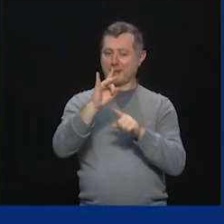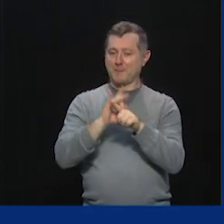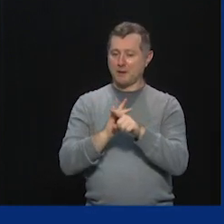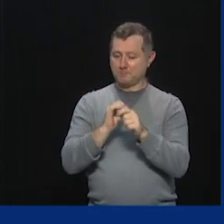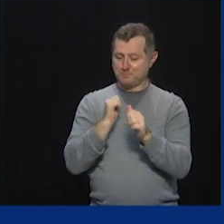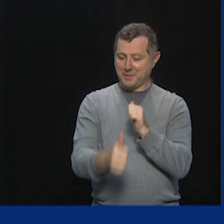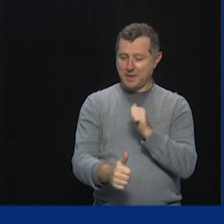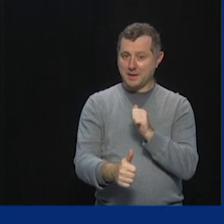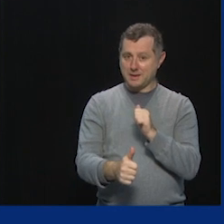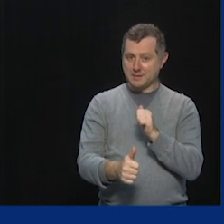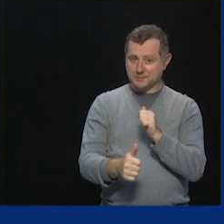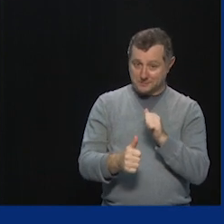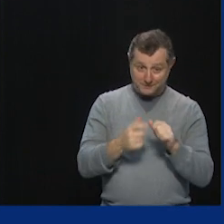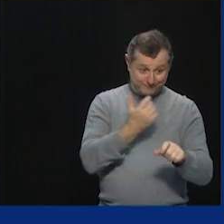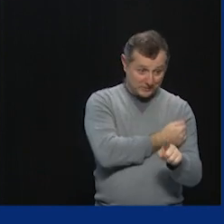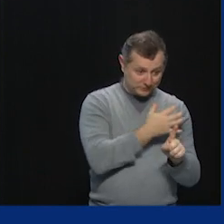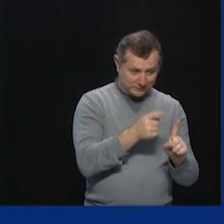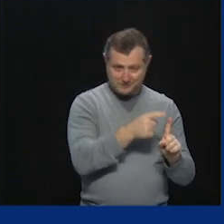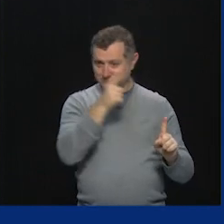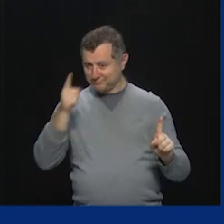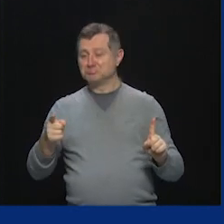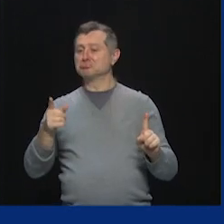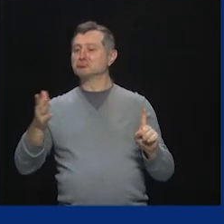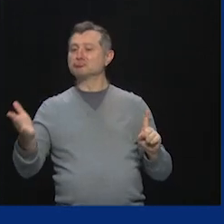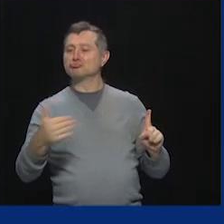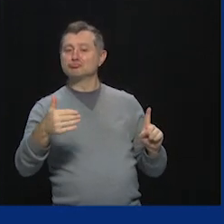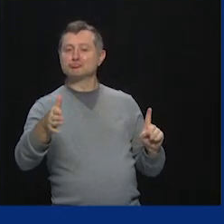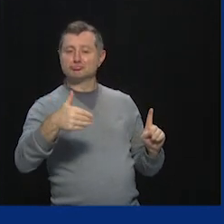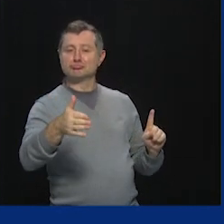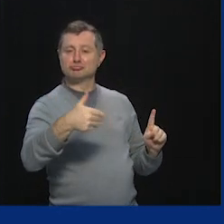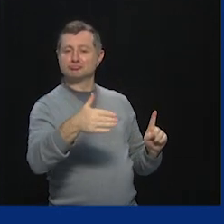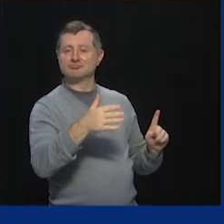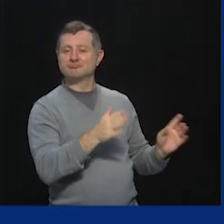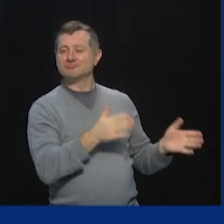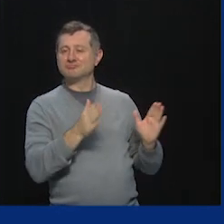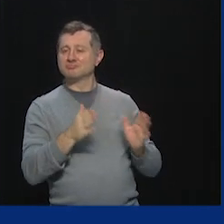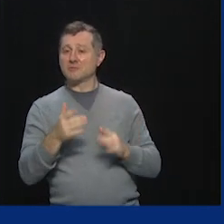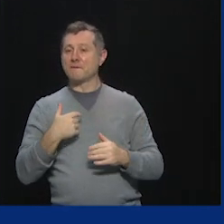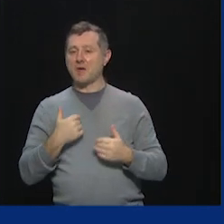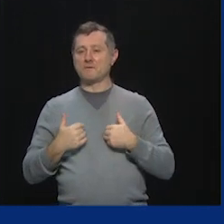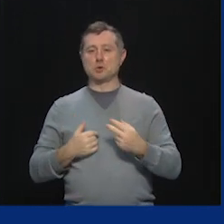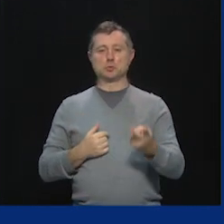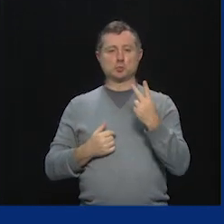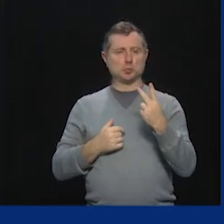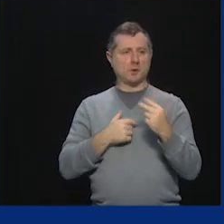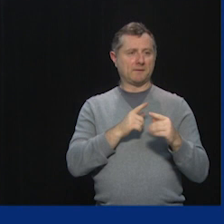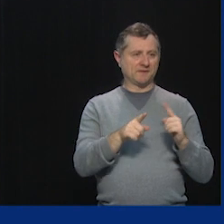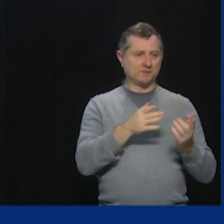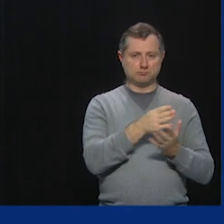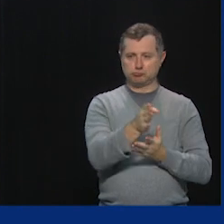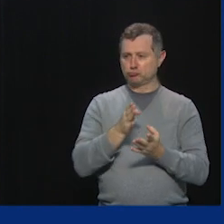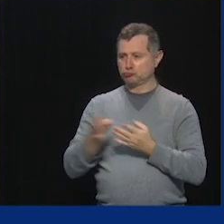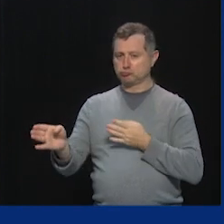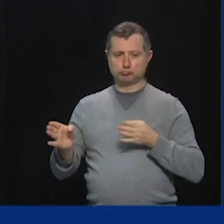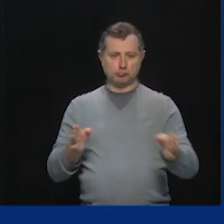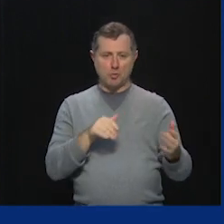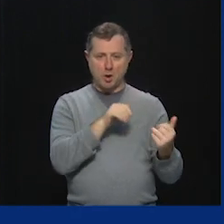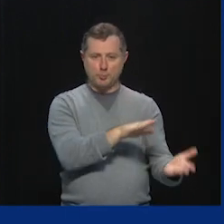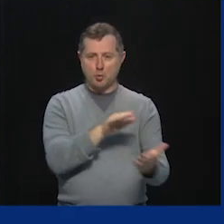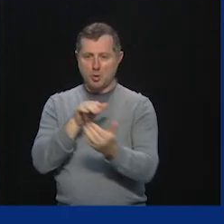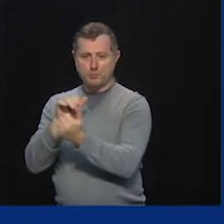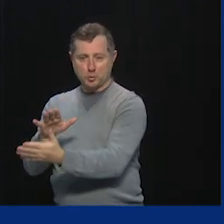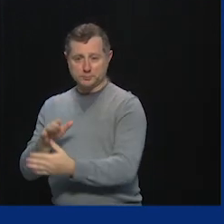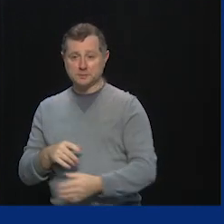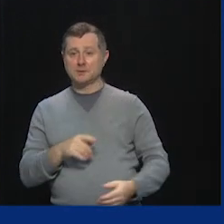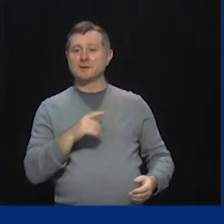what we've done, you heard my philosophy early on, there's 2 approaches to dealing with this. One is where the state comes in,